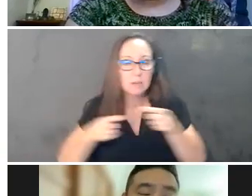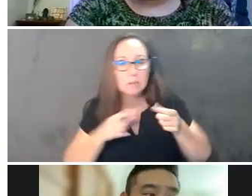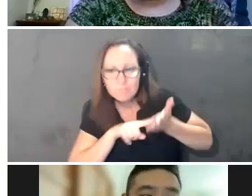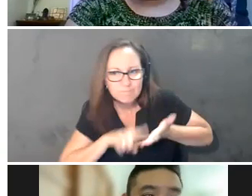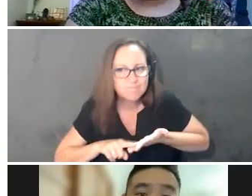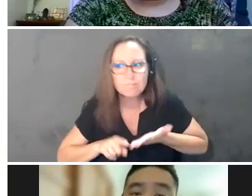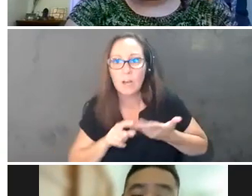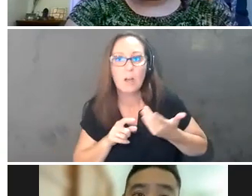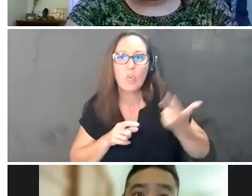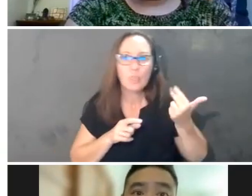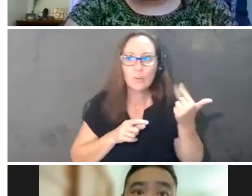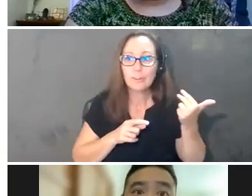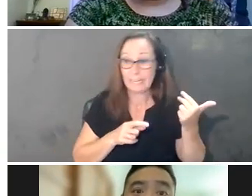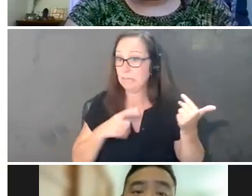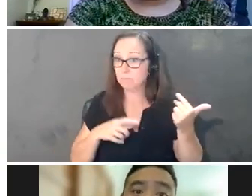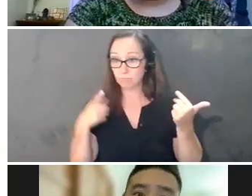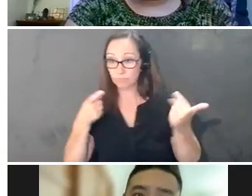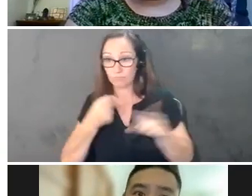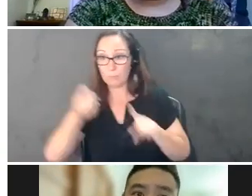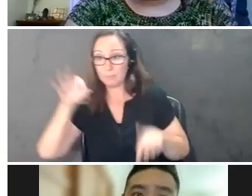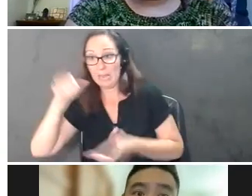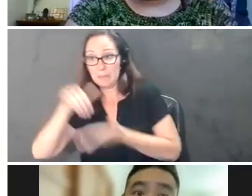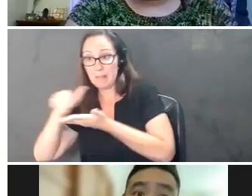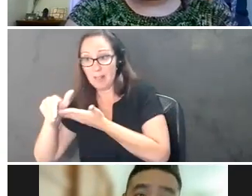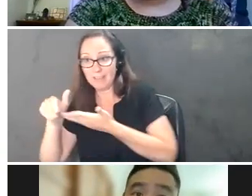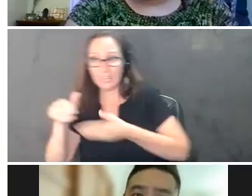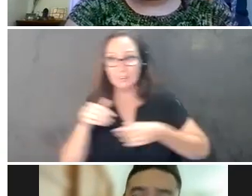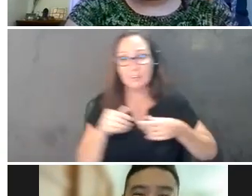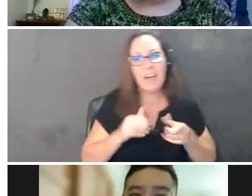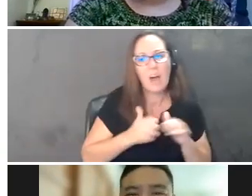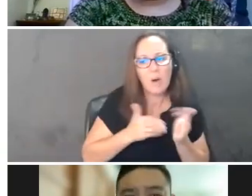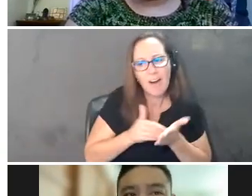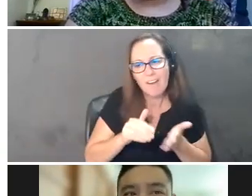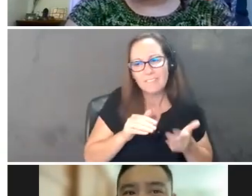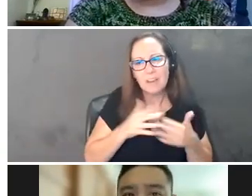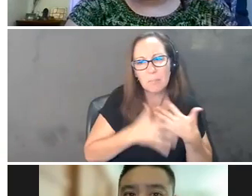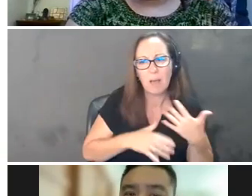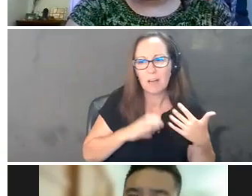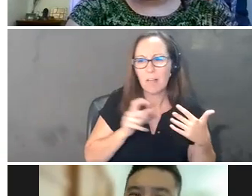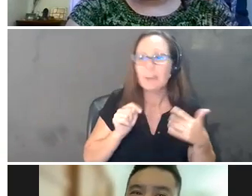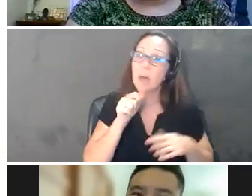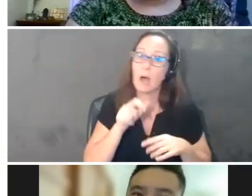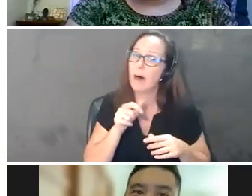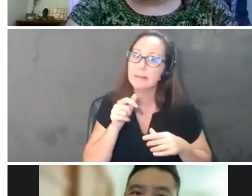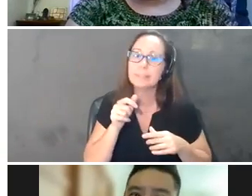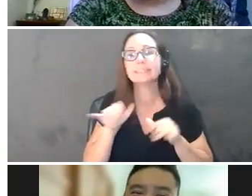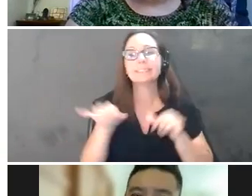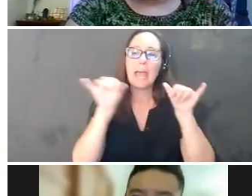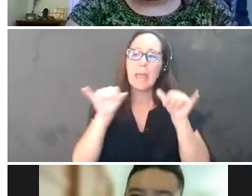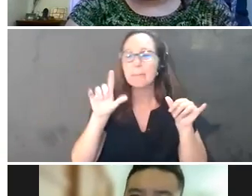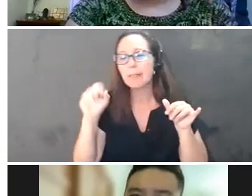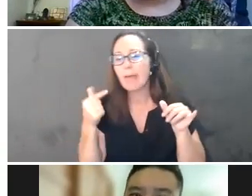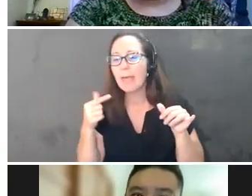We have like 13 and 9 million. How often does this clot occur? These types of, because it wasn't just any kind of blood clot like in the leg or in the lung.